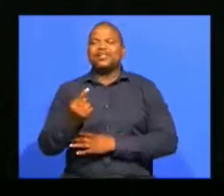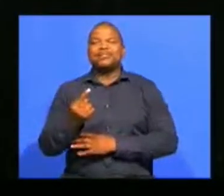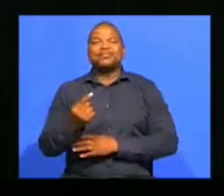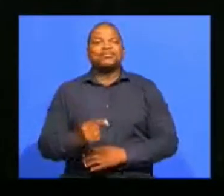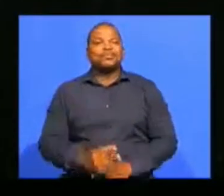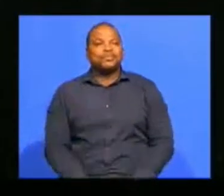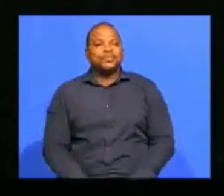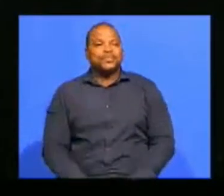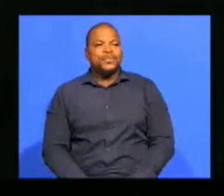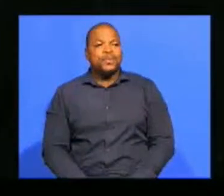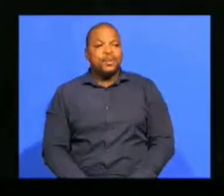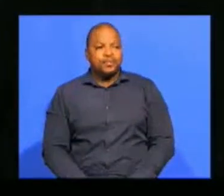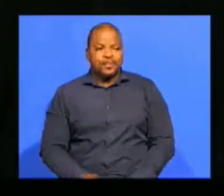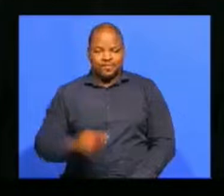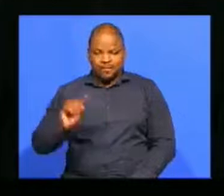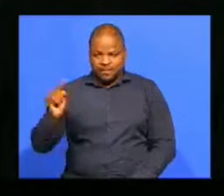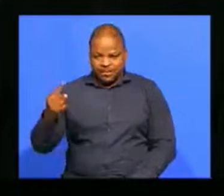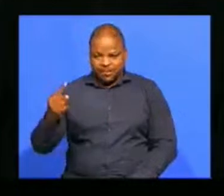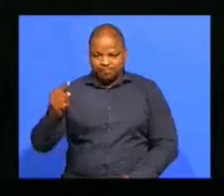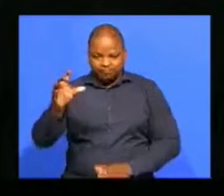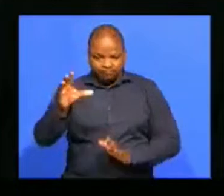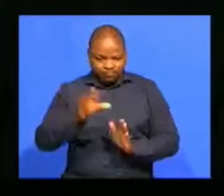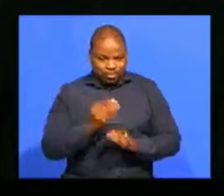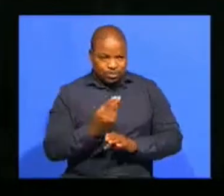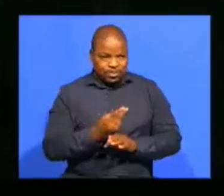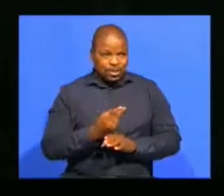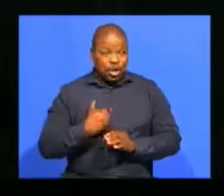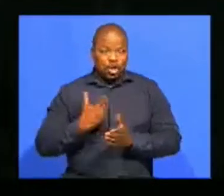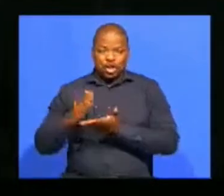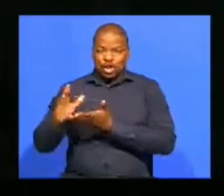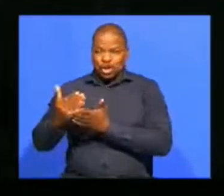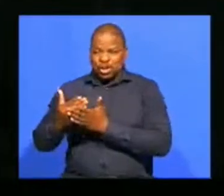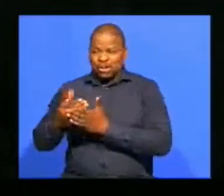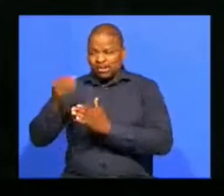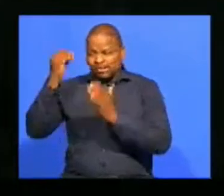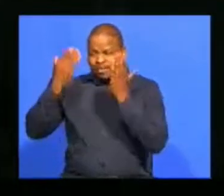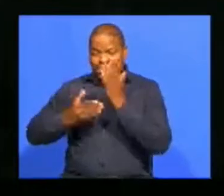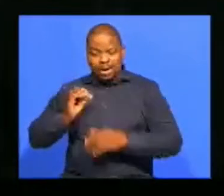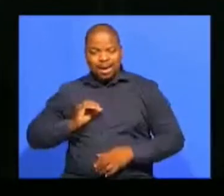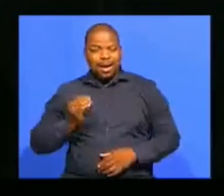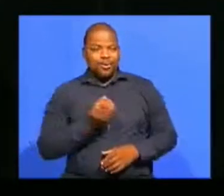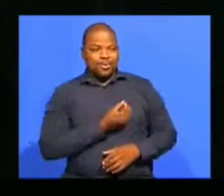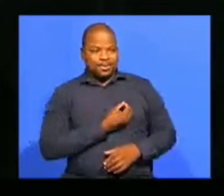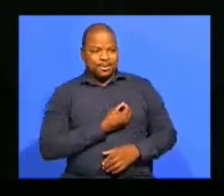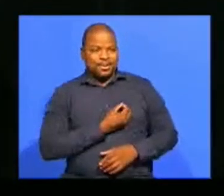again. And we should be the first to patent it. Now we want to share these with our brothers.